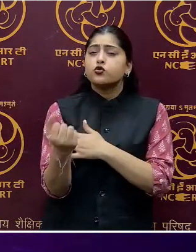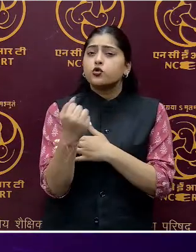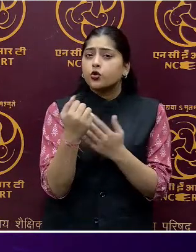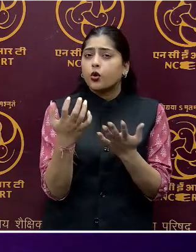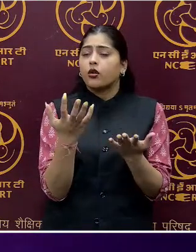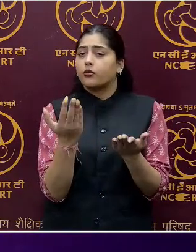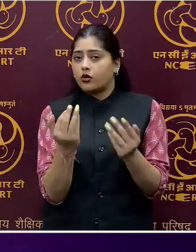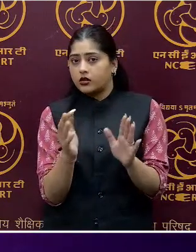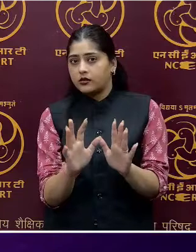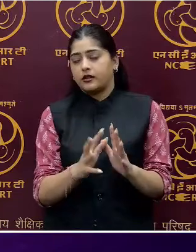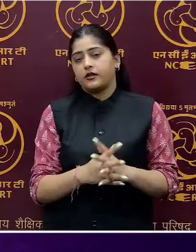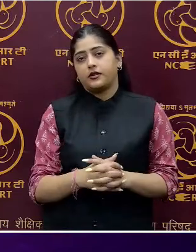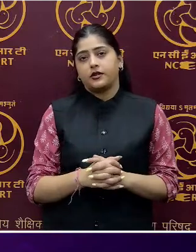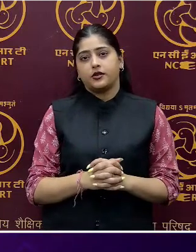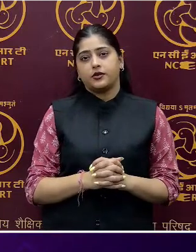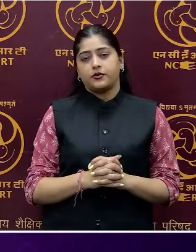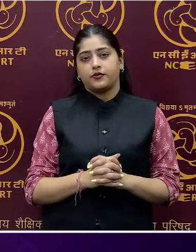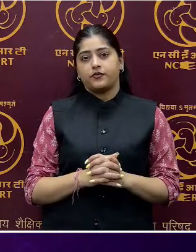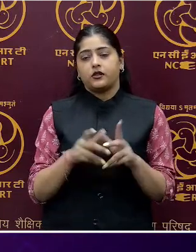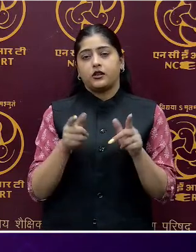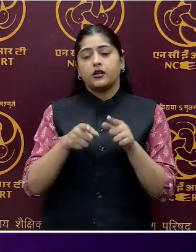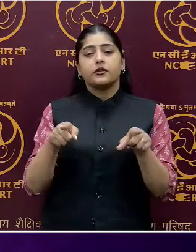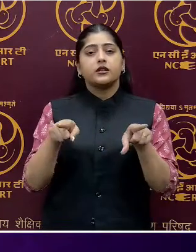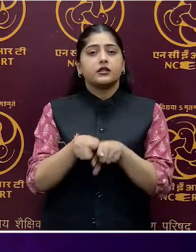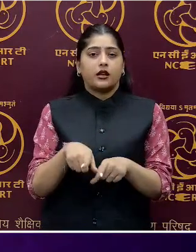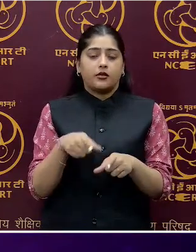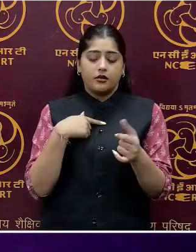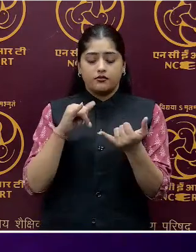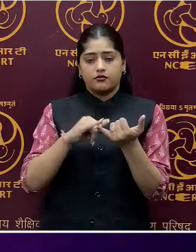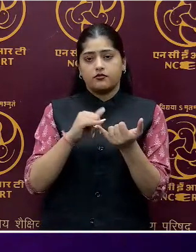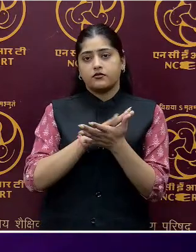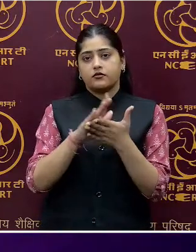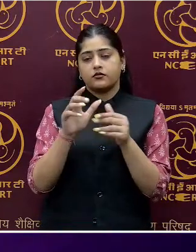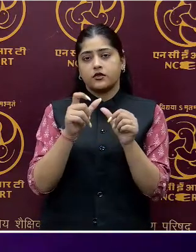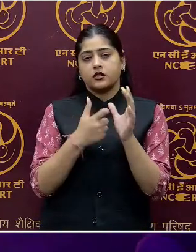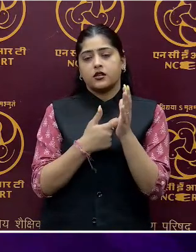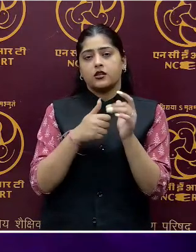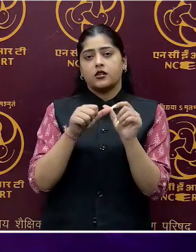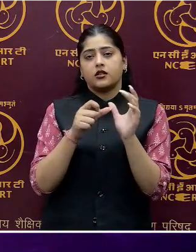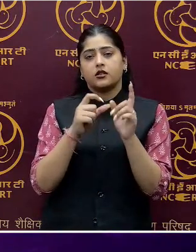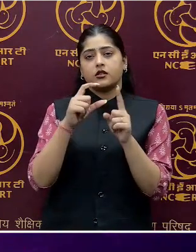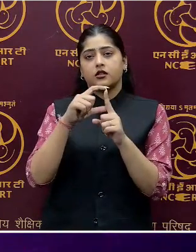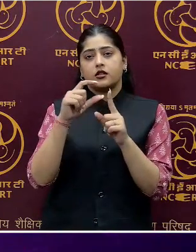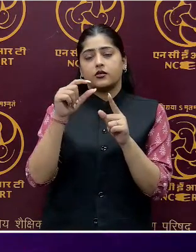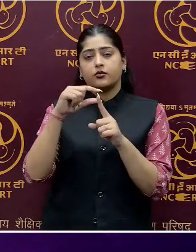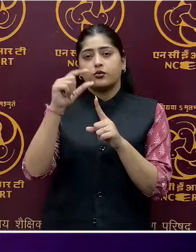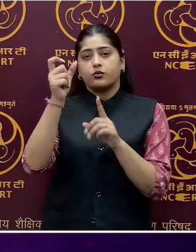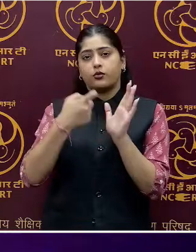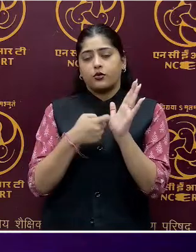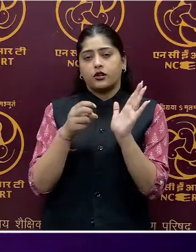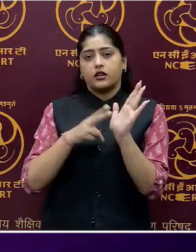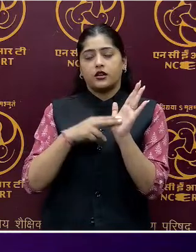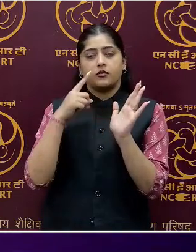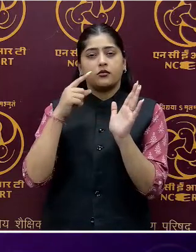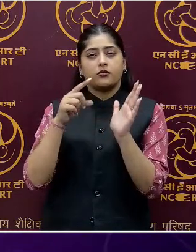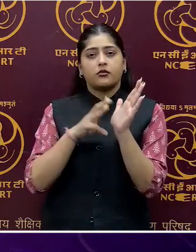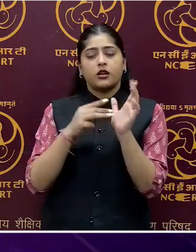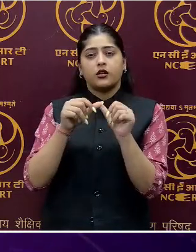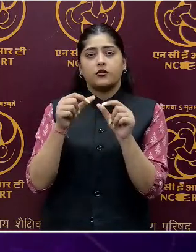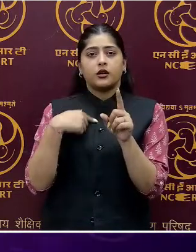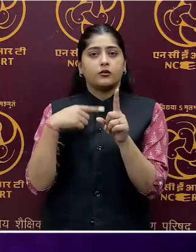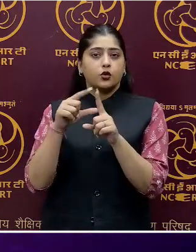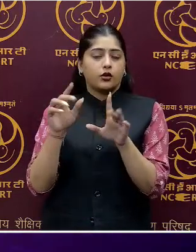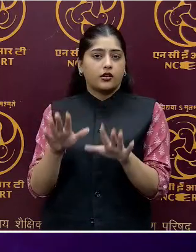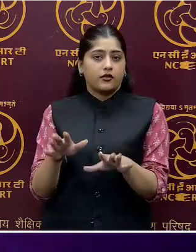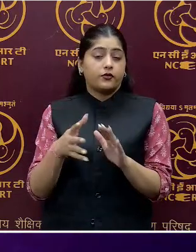of moon. So this is what we do on the Sharad Purnima. So another two festivals that we are discussing here